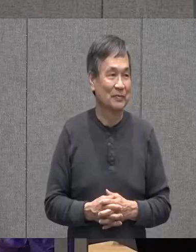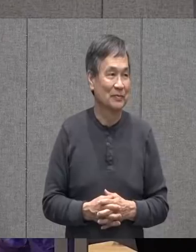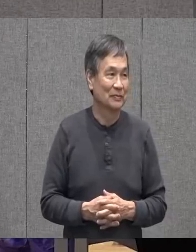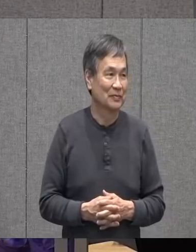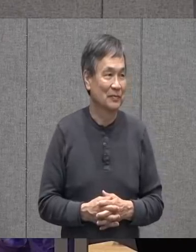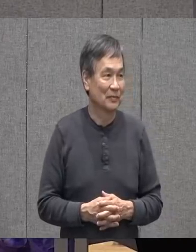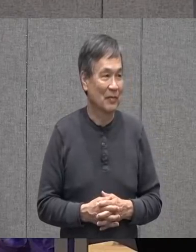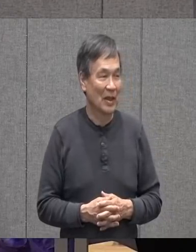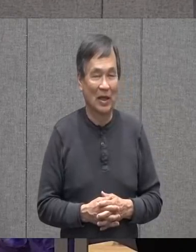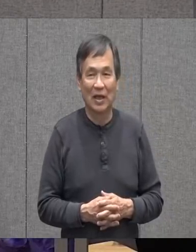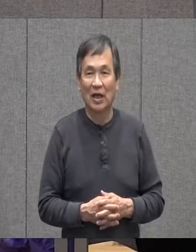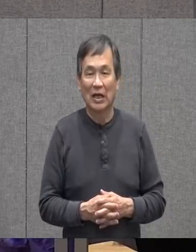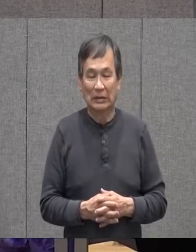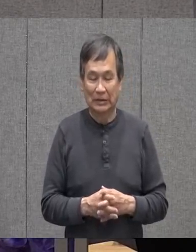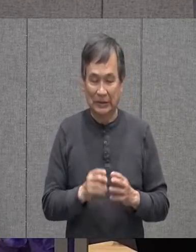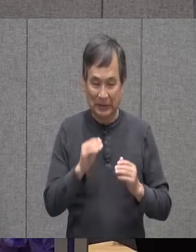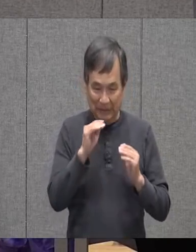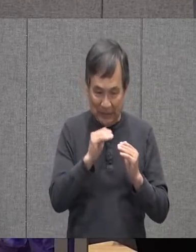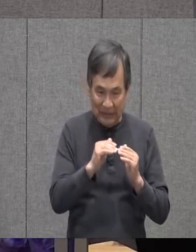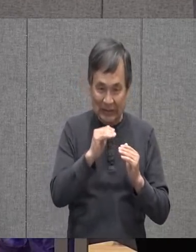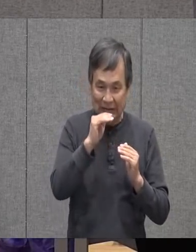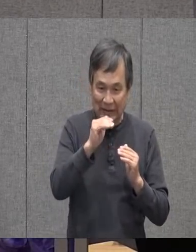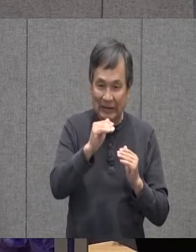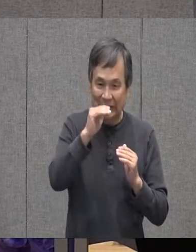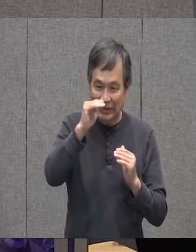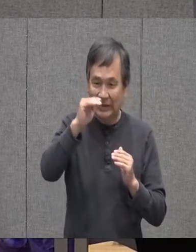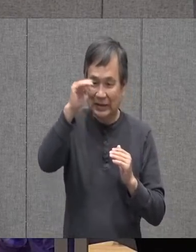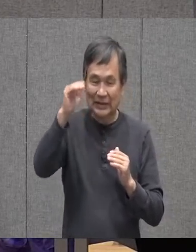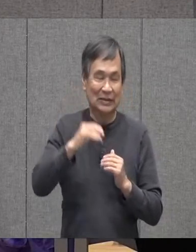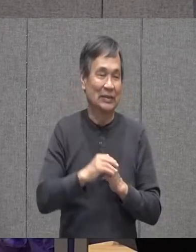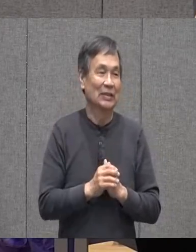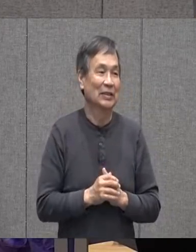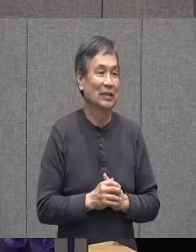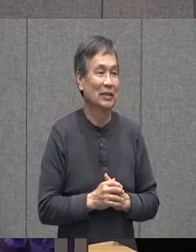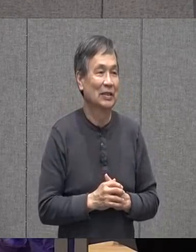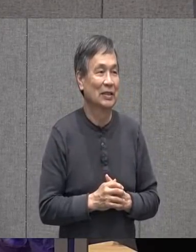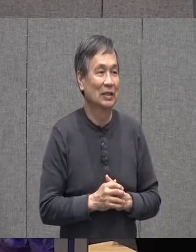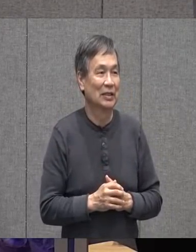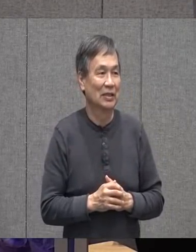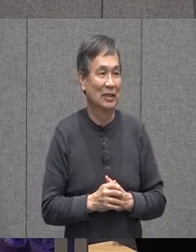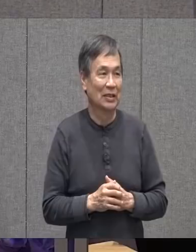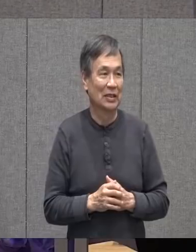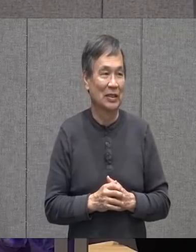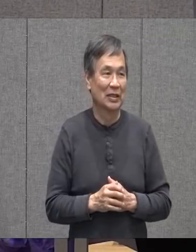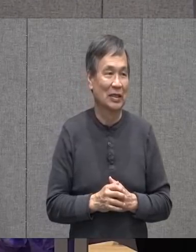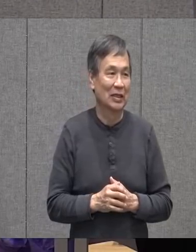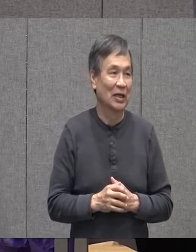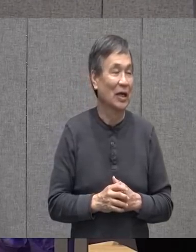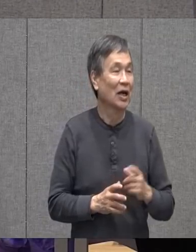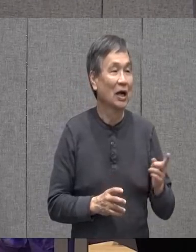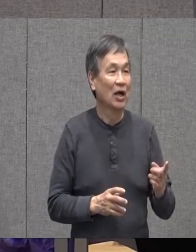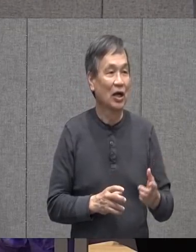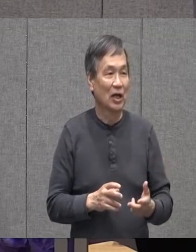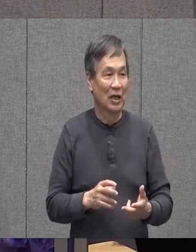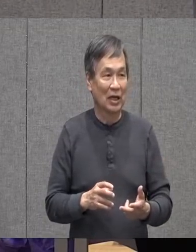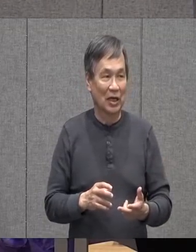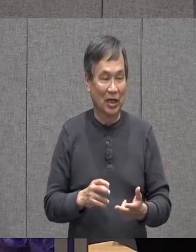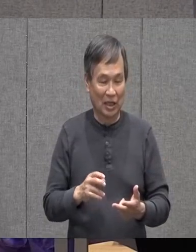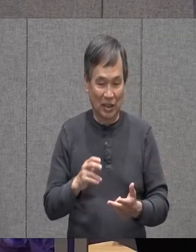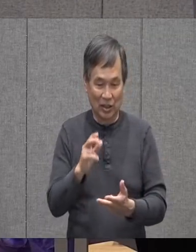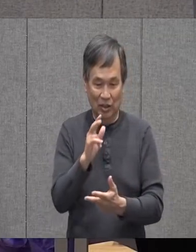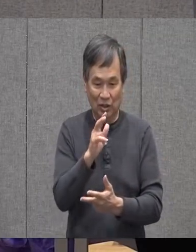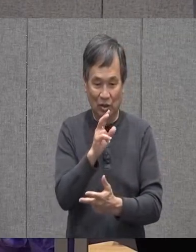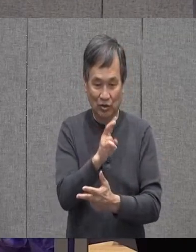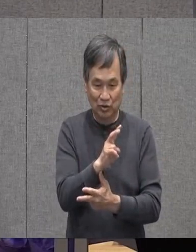getting little inch by inch. I'm not going to make it over the hill yet. Okay. Wow, and I'm rolling all. This time I rolled 3